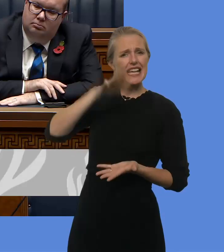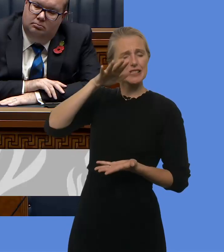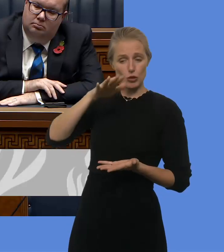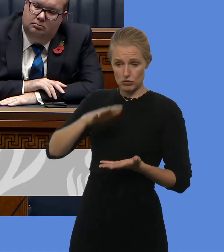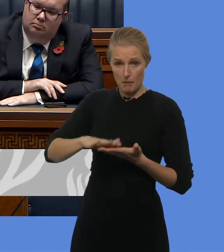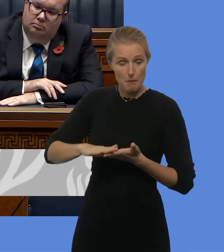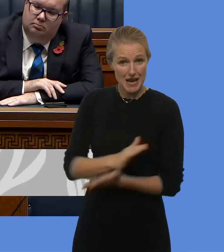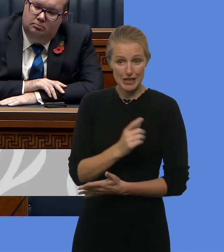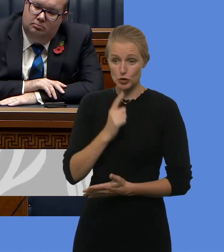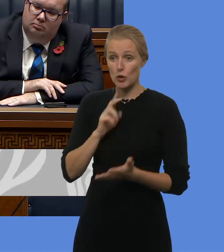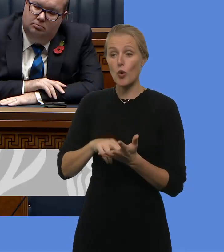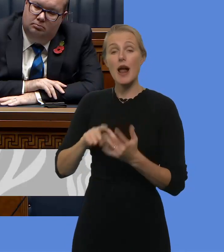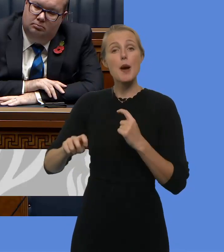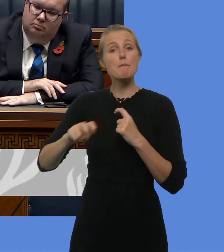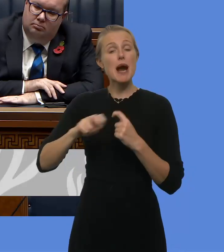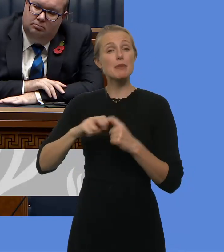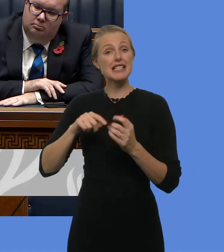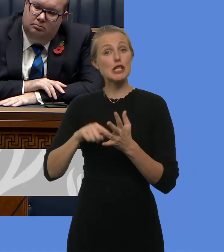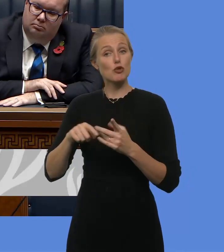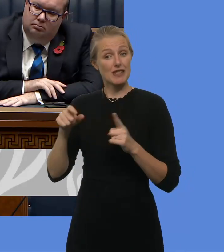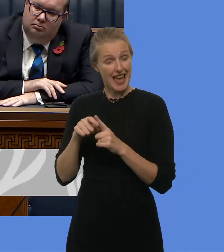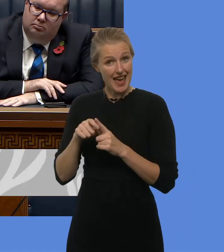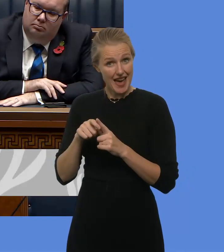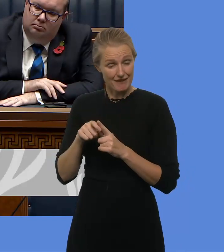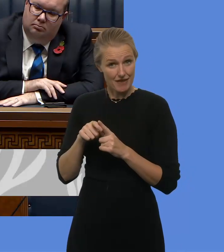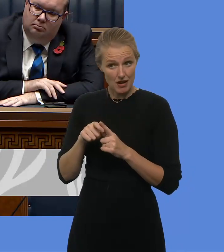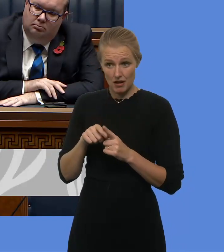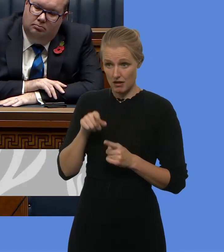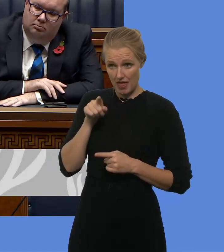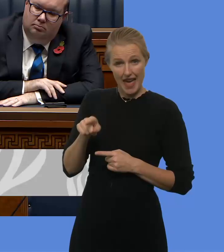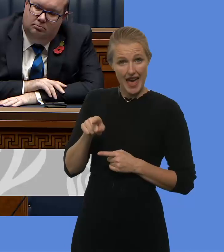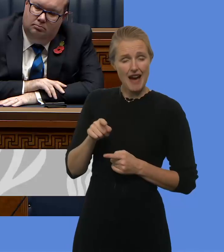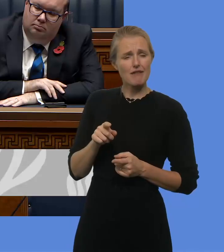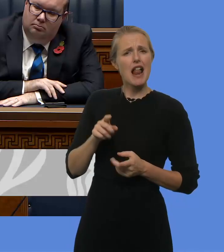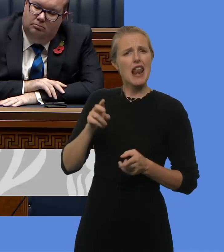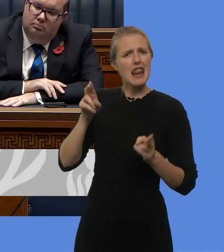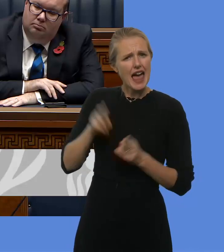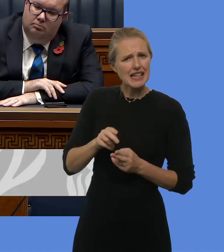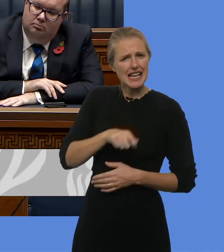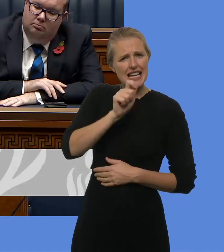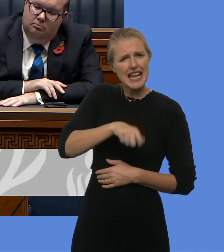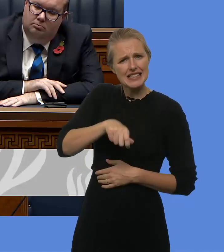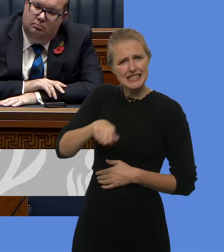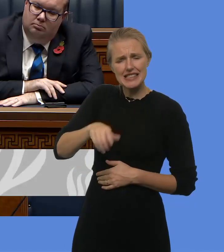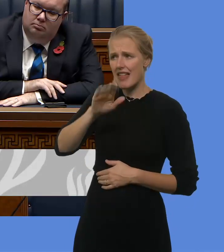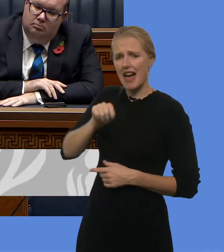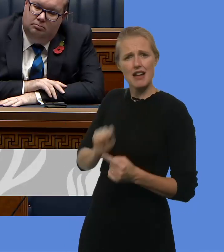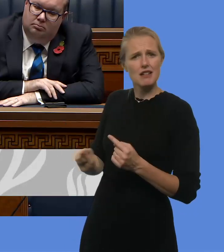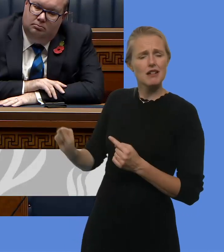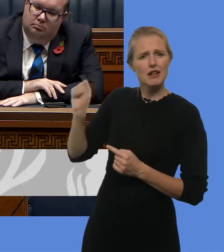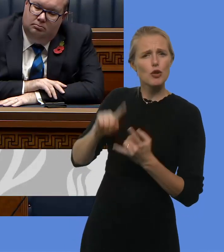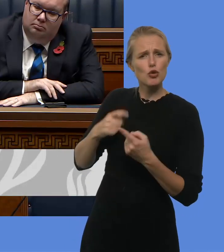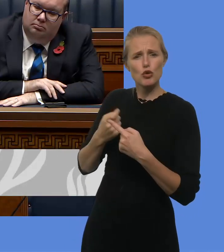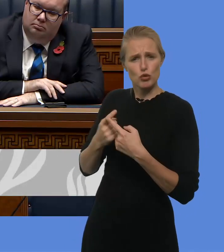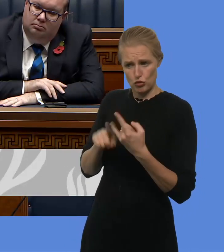say that the Northern Ireland's peripatetic teachers of deaf children and young people, they would have the smallest number of caseloads